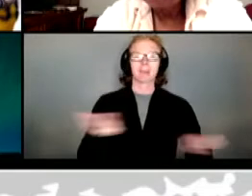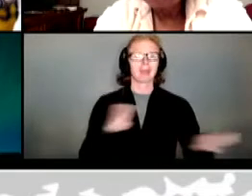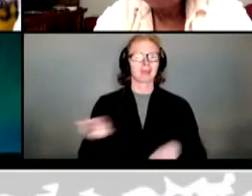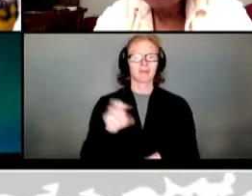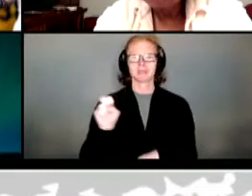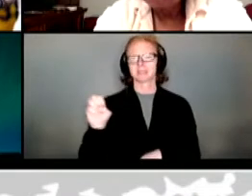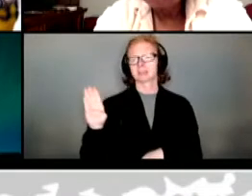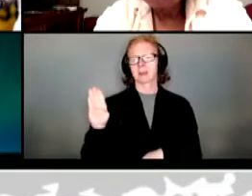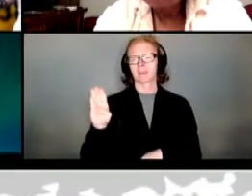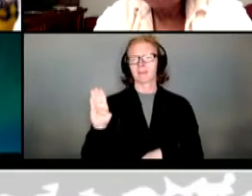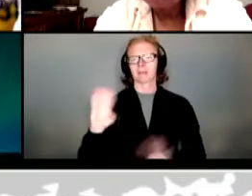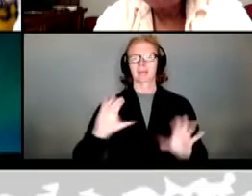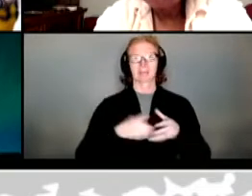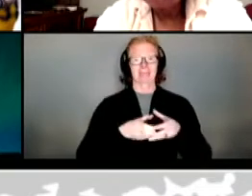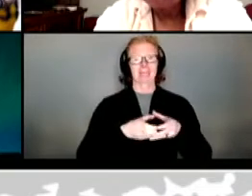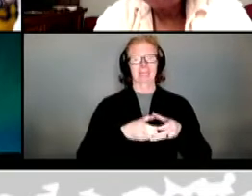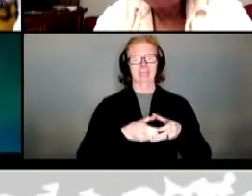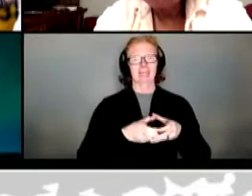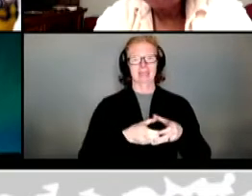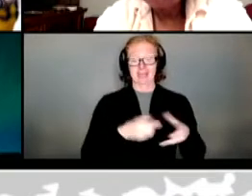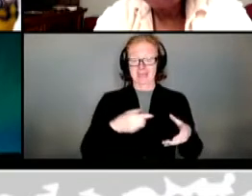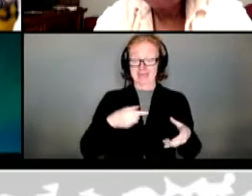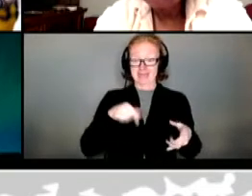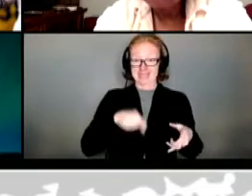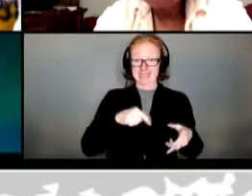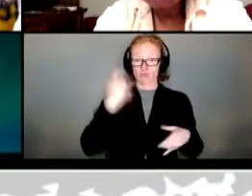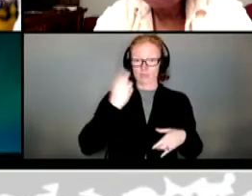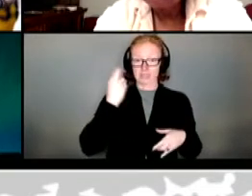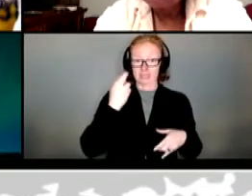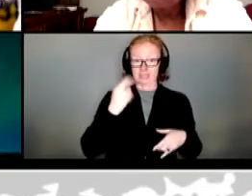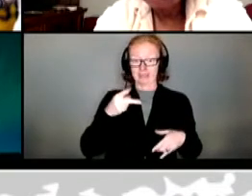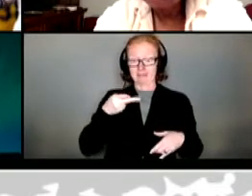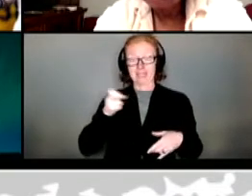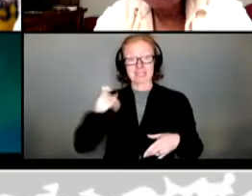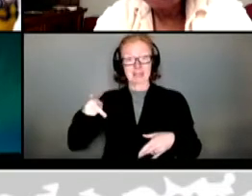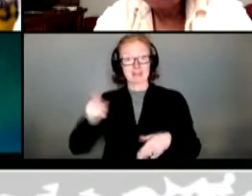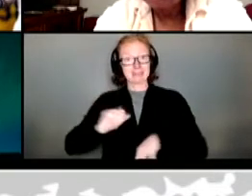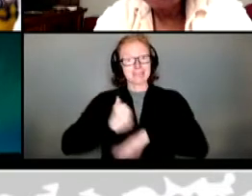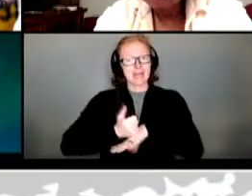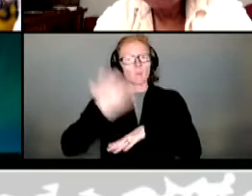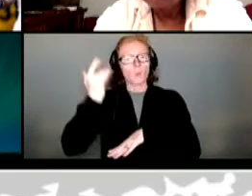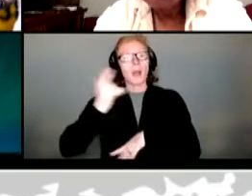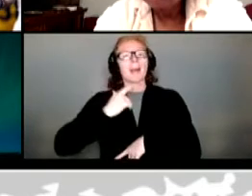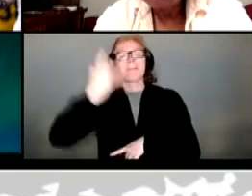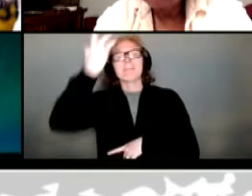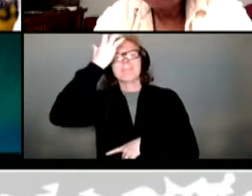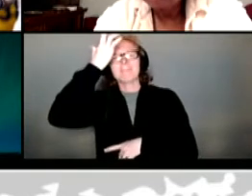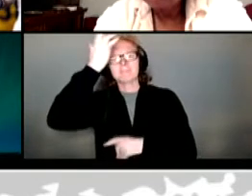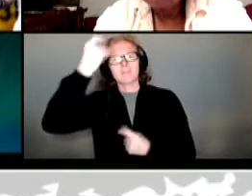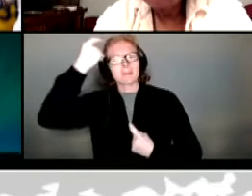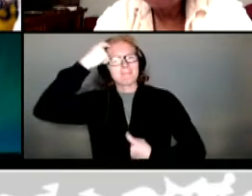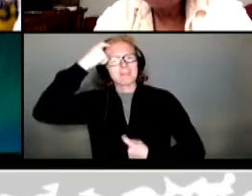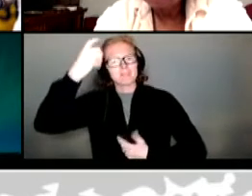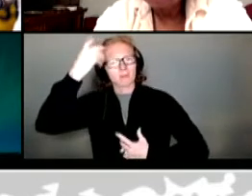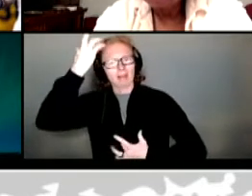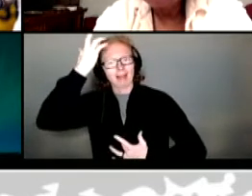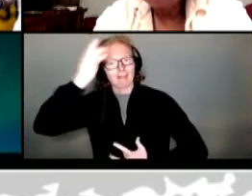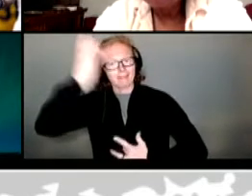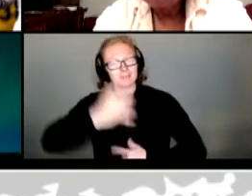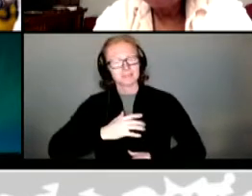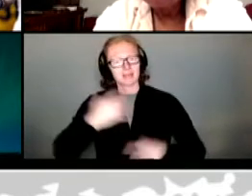Subcommittee, because we are the reason PCCEP exists. And the people we serve is